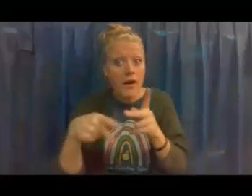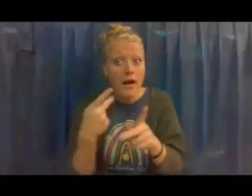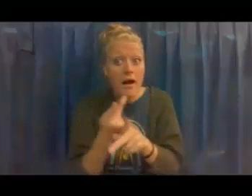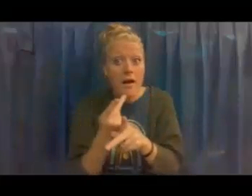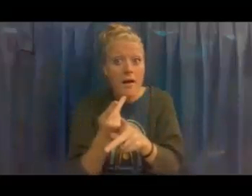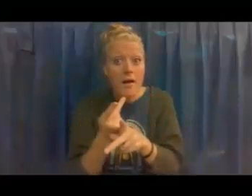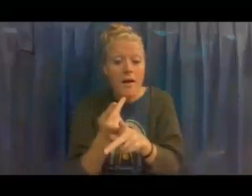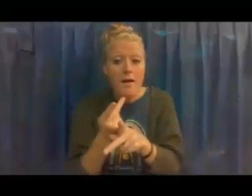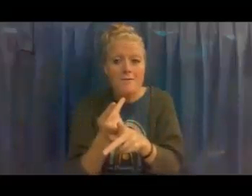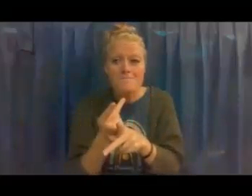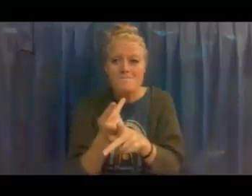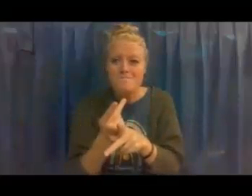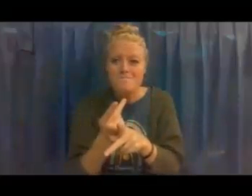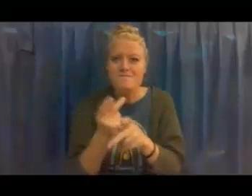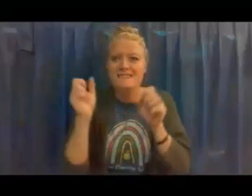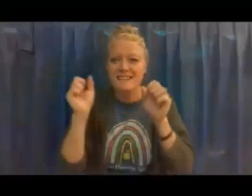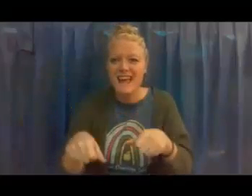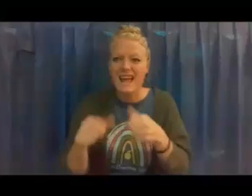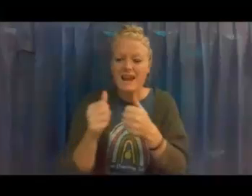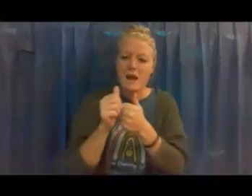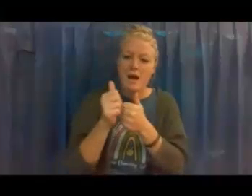This motorcycle is what kind?